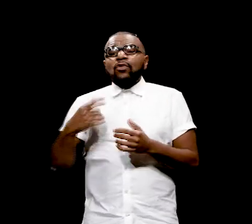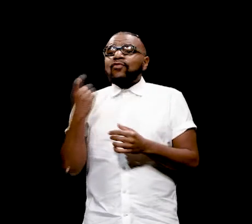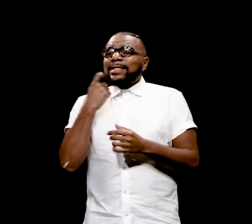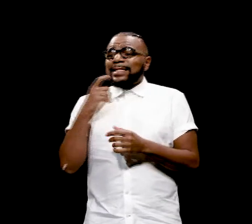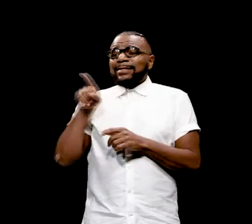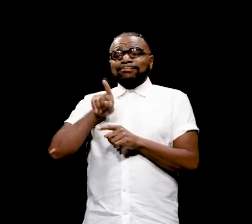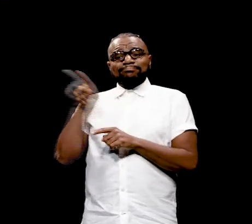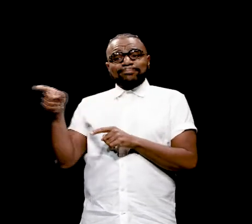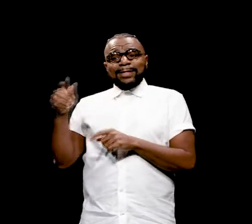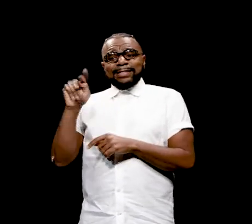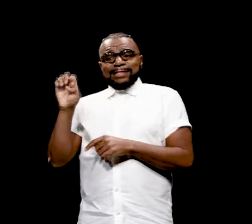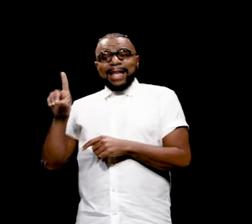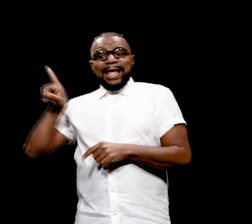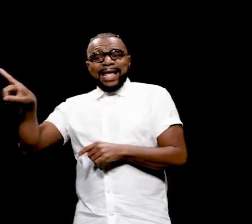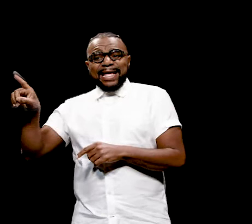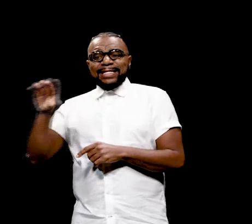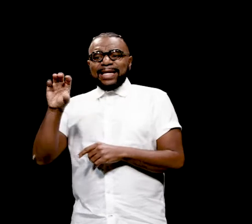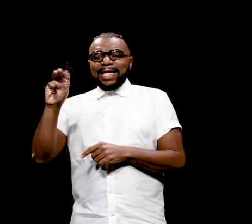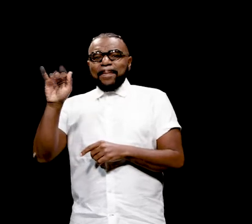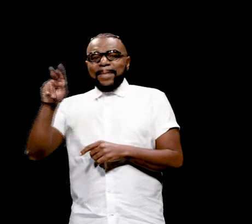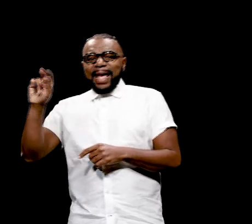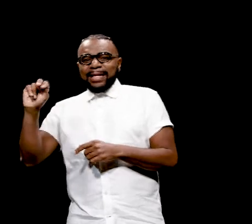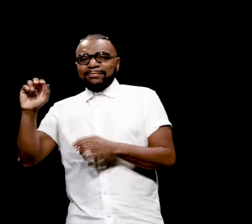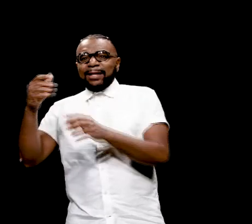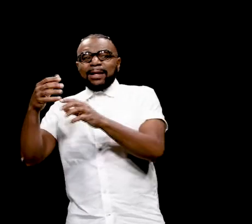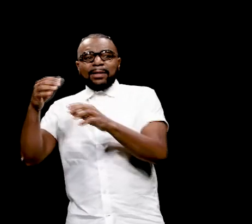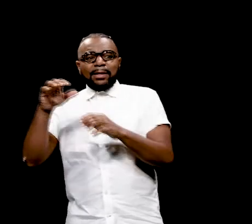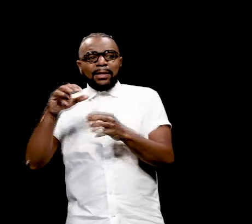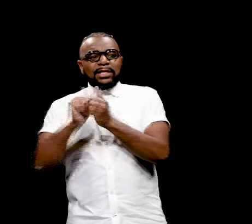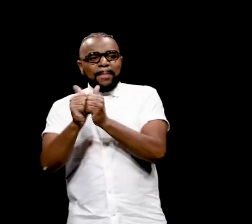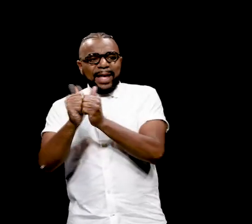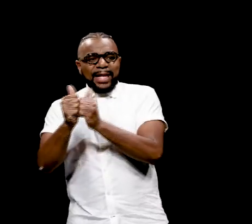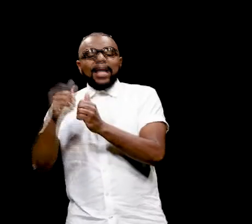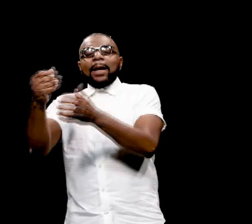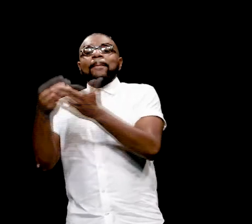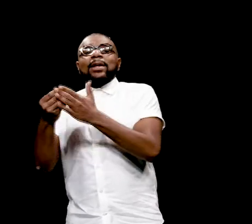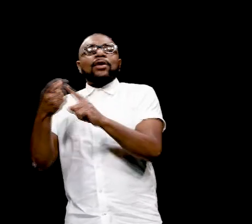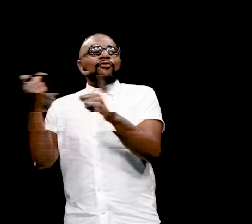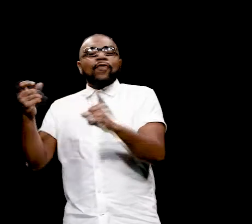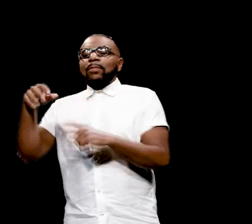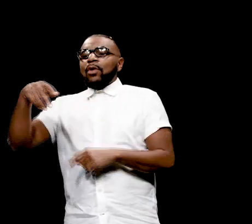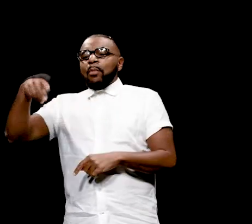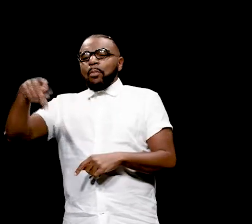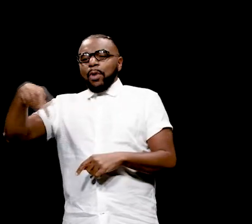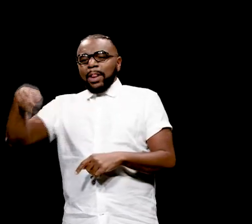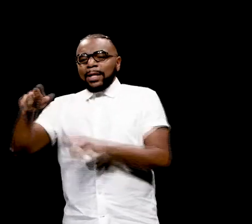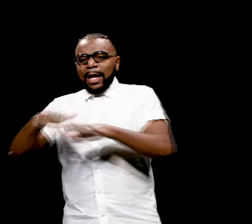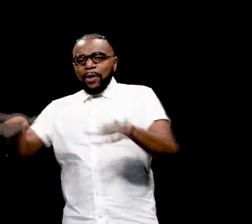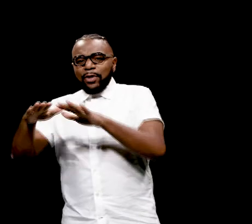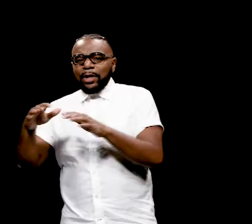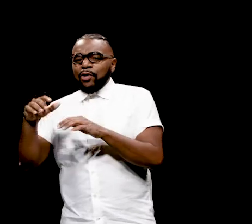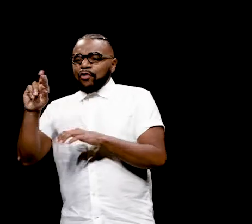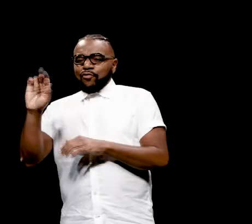funded by over $150,000 from the Portland metro area realtors, which I think is pretty indicative of